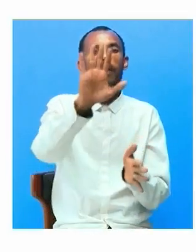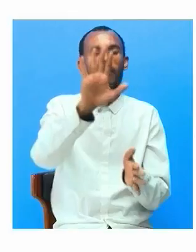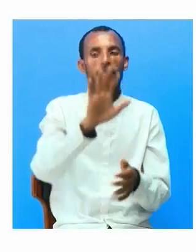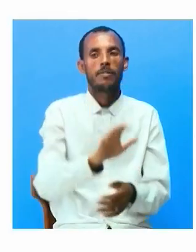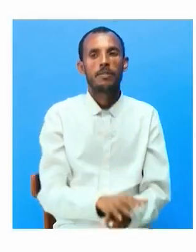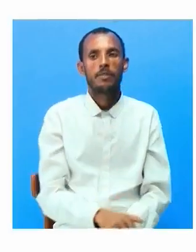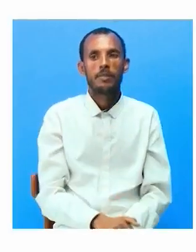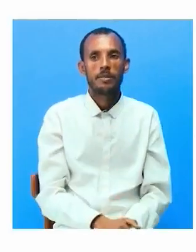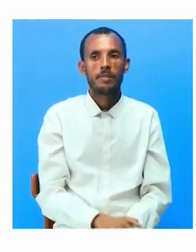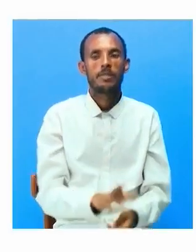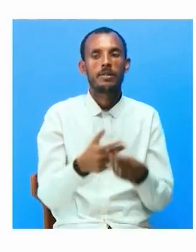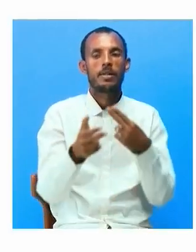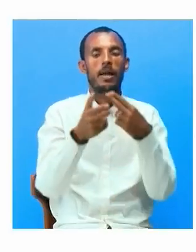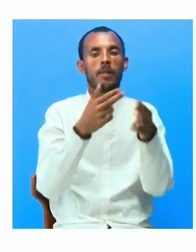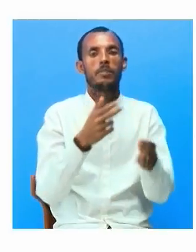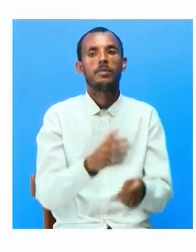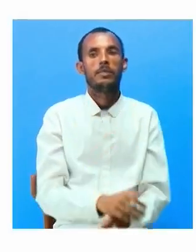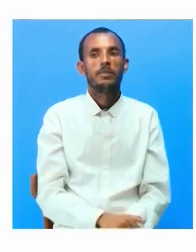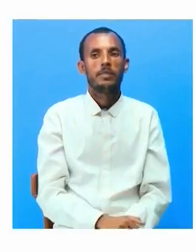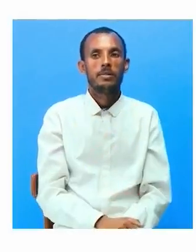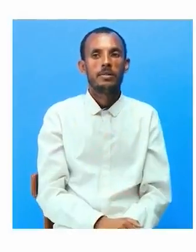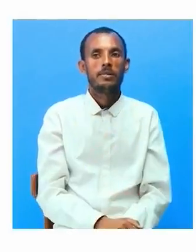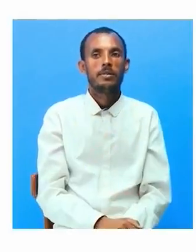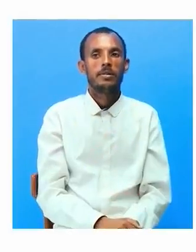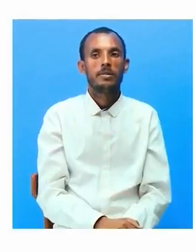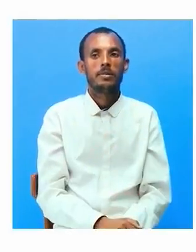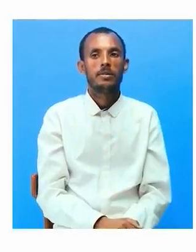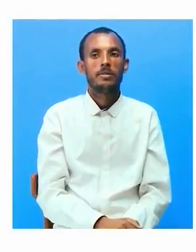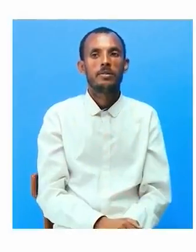-5 times